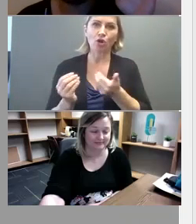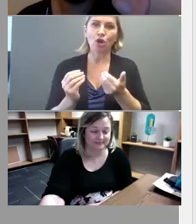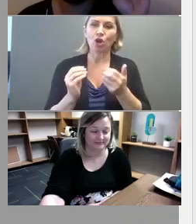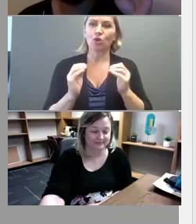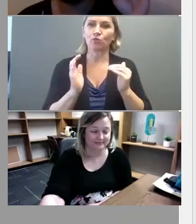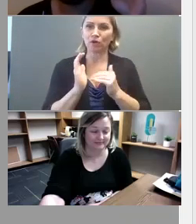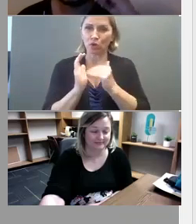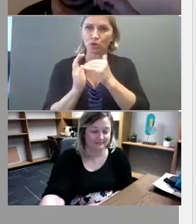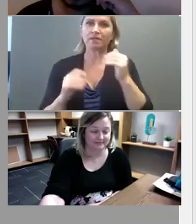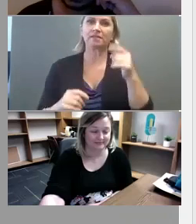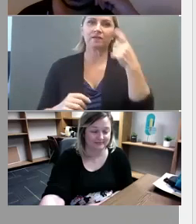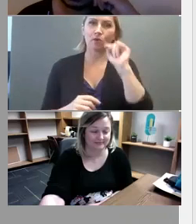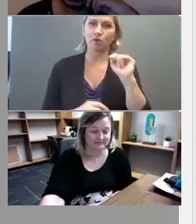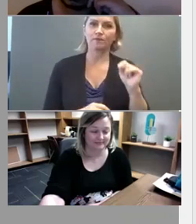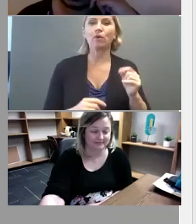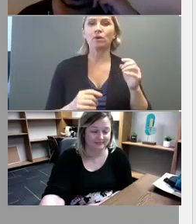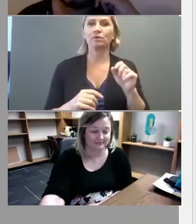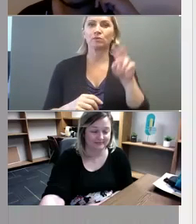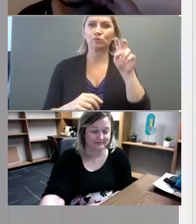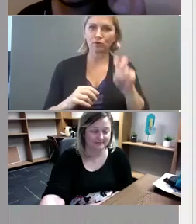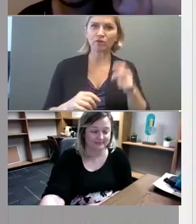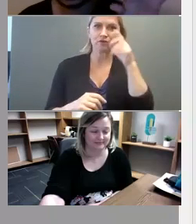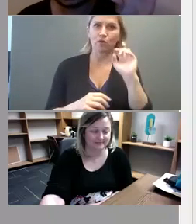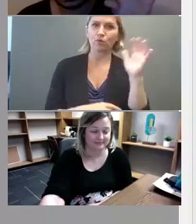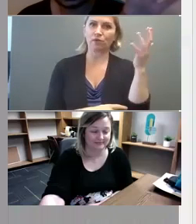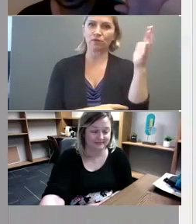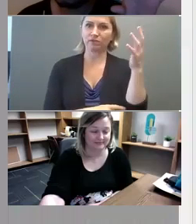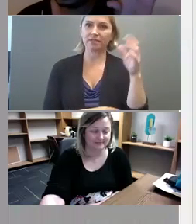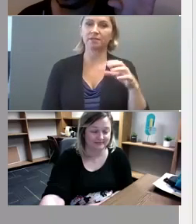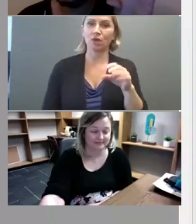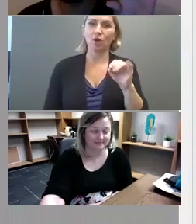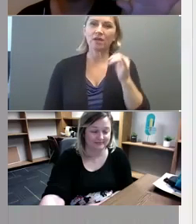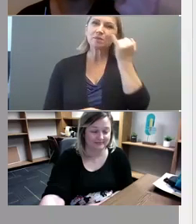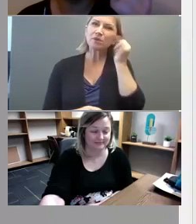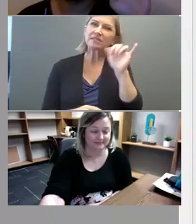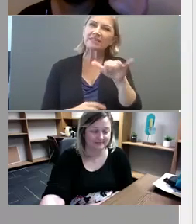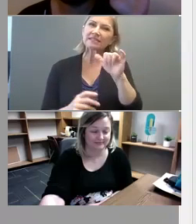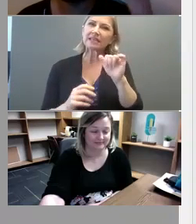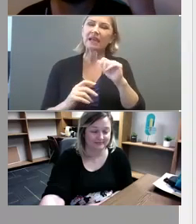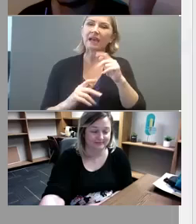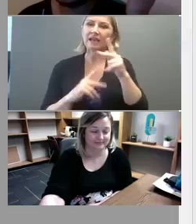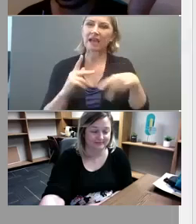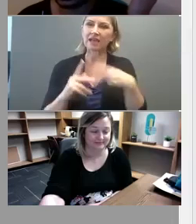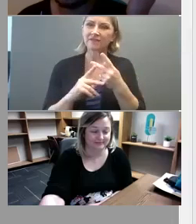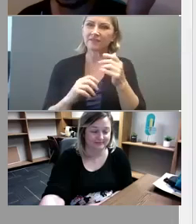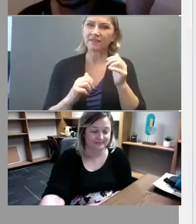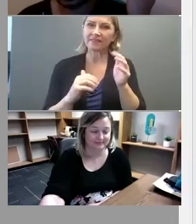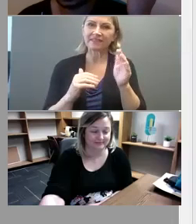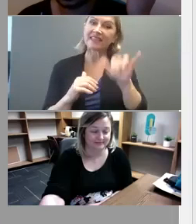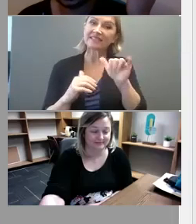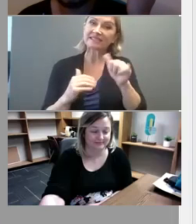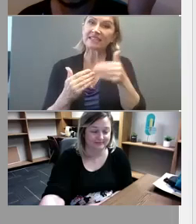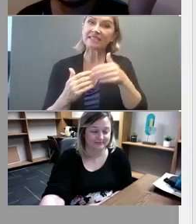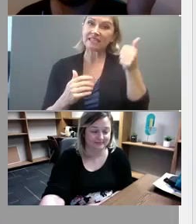of recursion trees. But you can imagine that this is a sort of involved process. This is the most easiest process to figure